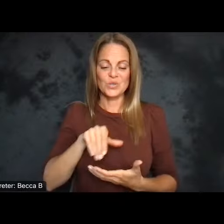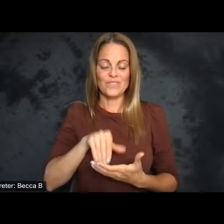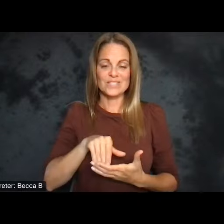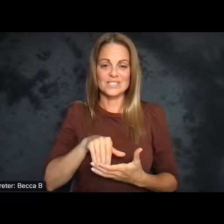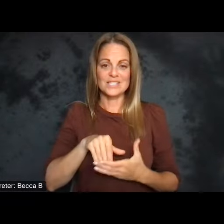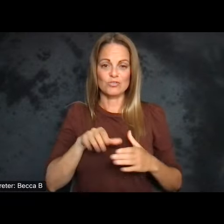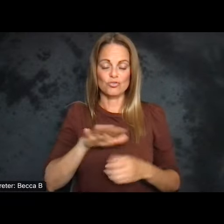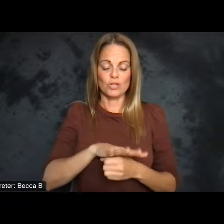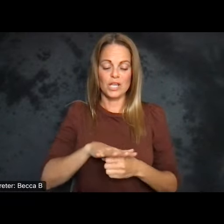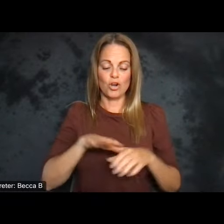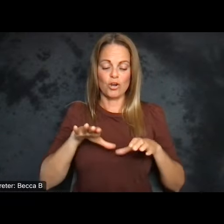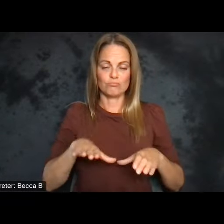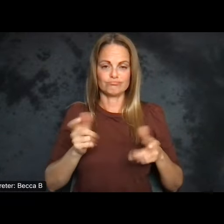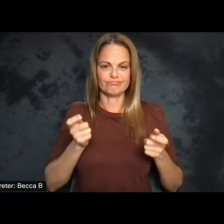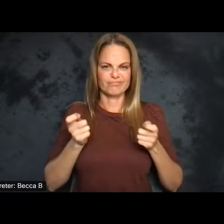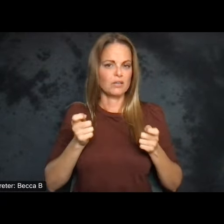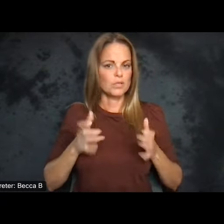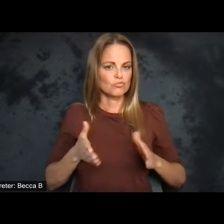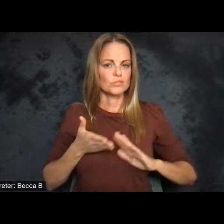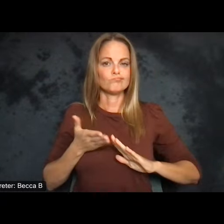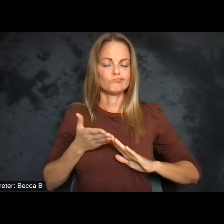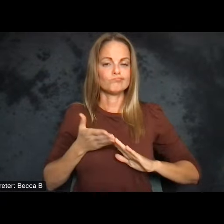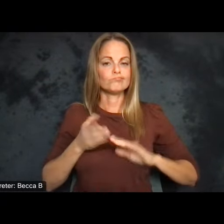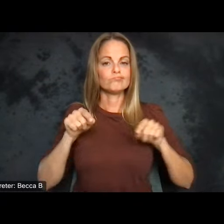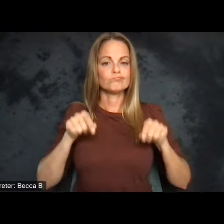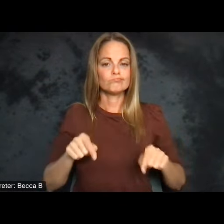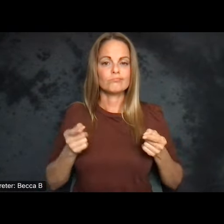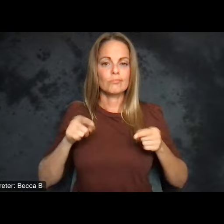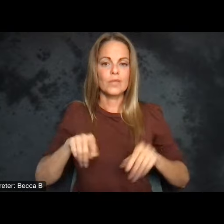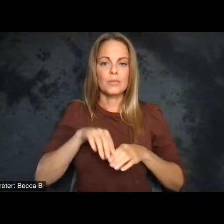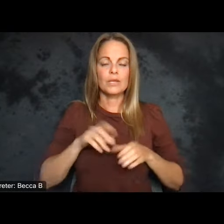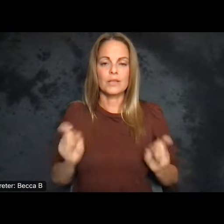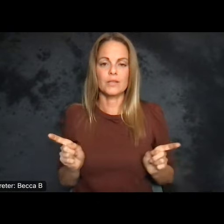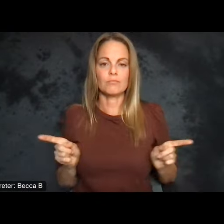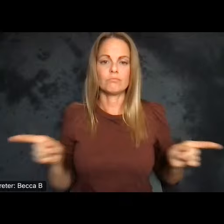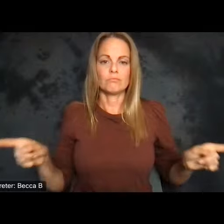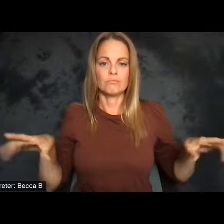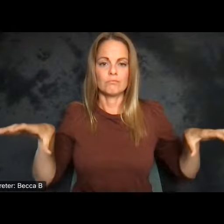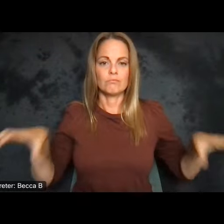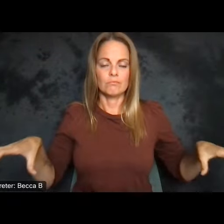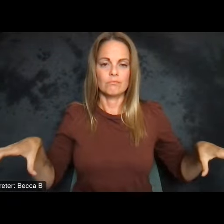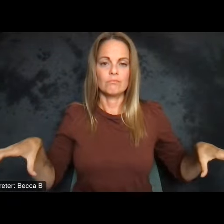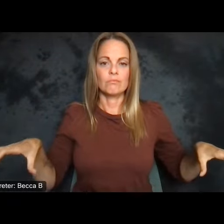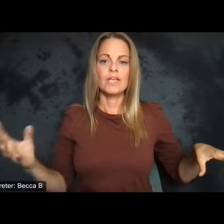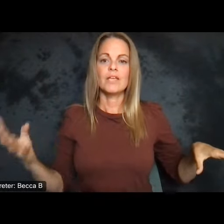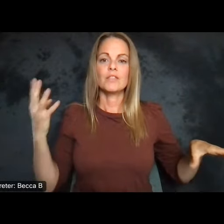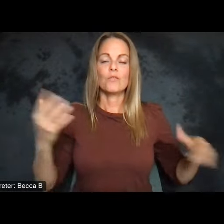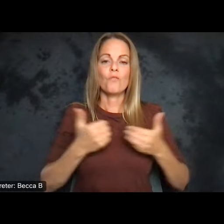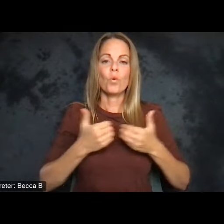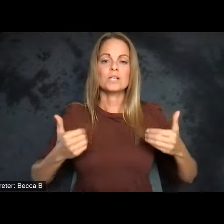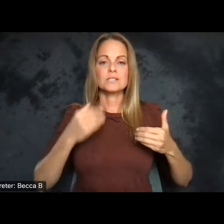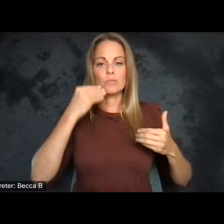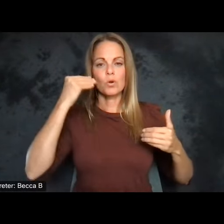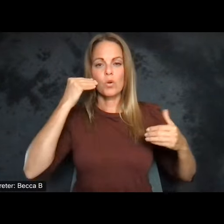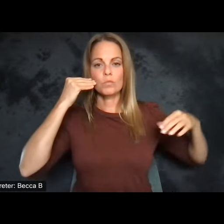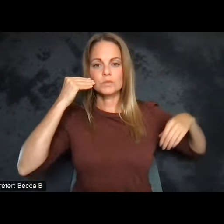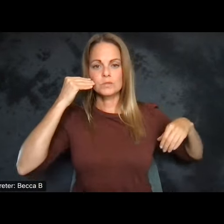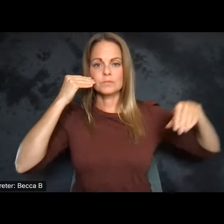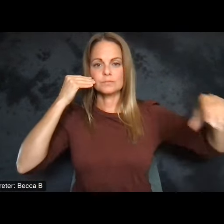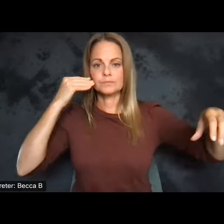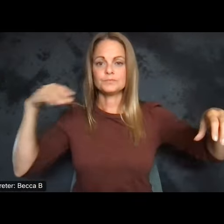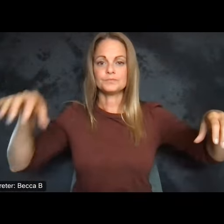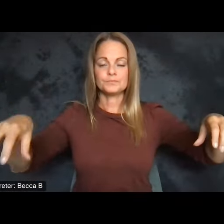the administration operations take place, and then those break into 4 separate households, each of 18-bed